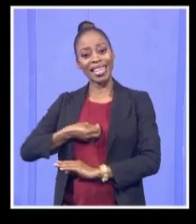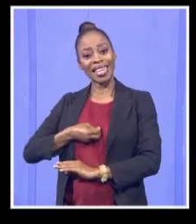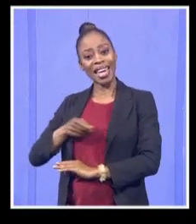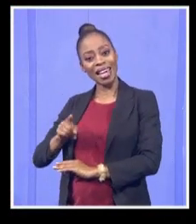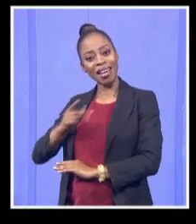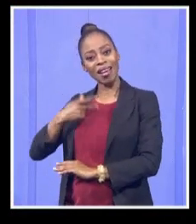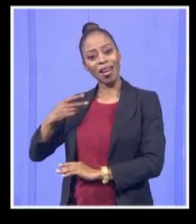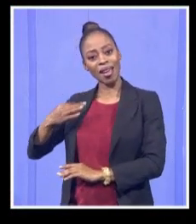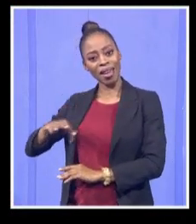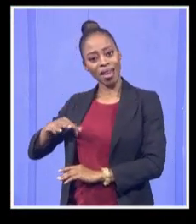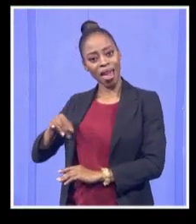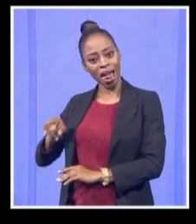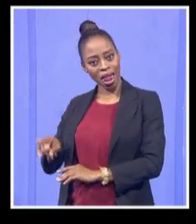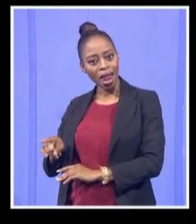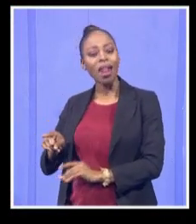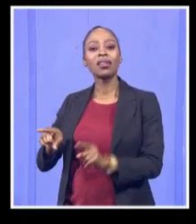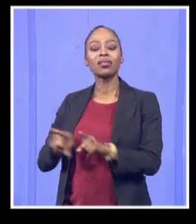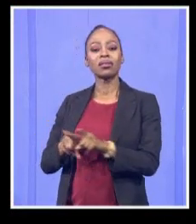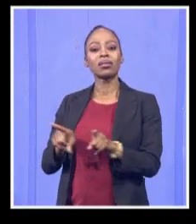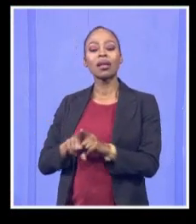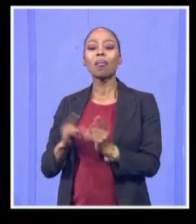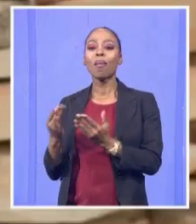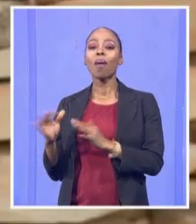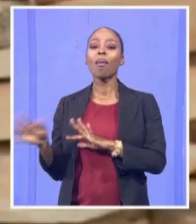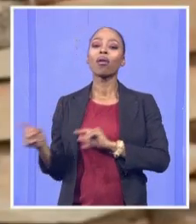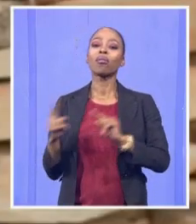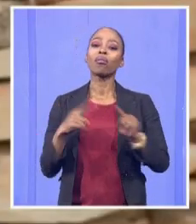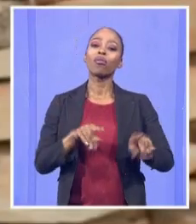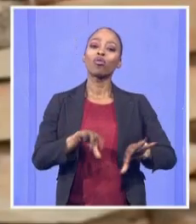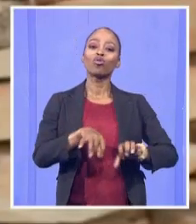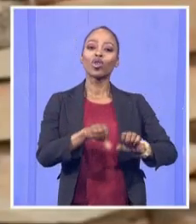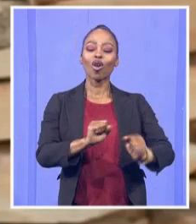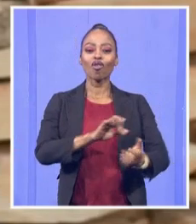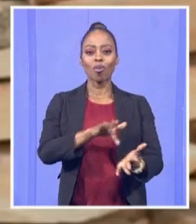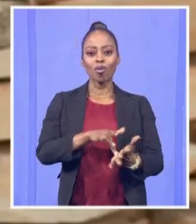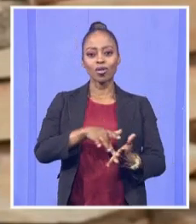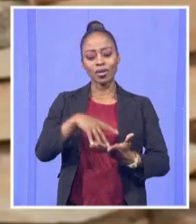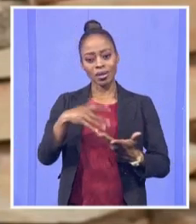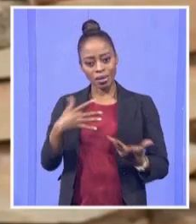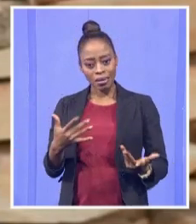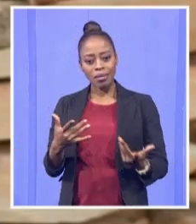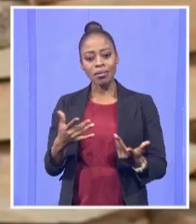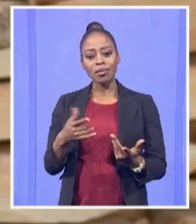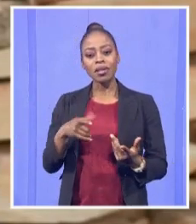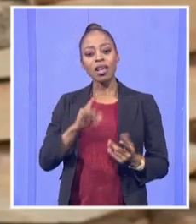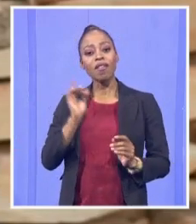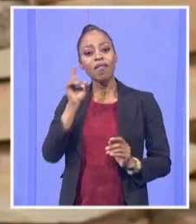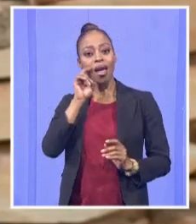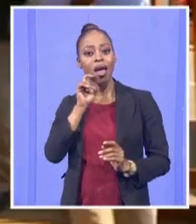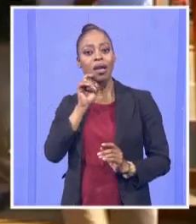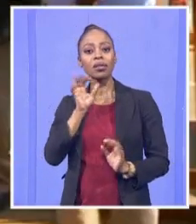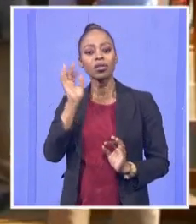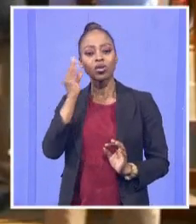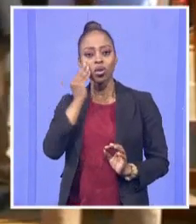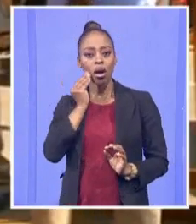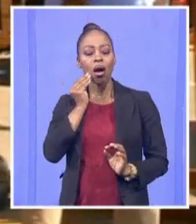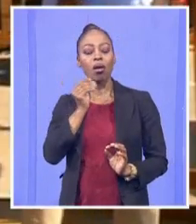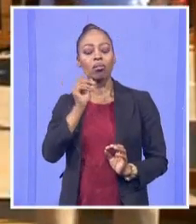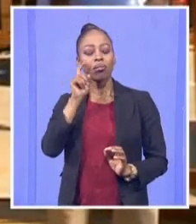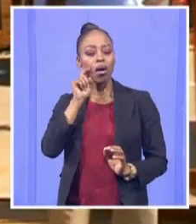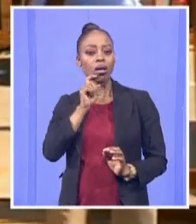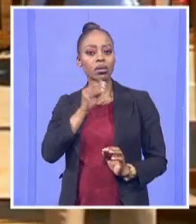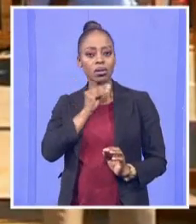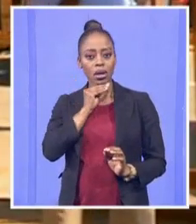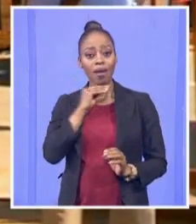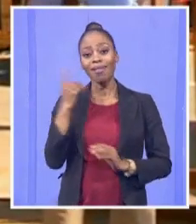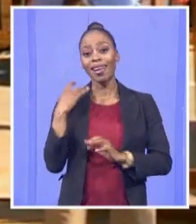Princess Masalanabo, was always expected to fill her shoes when she came of age. Last year, a